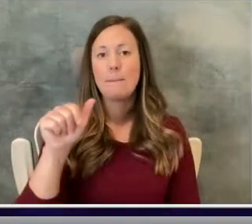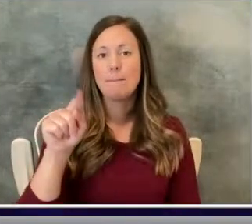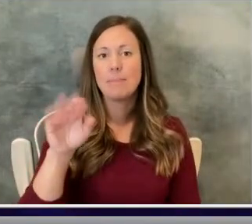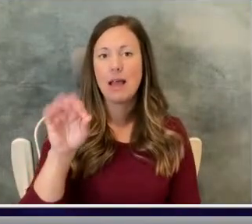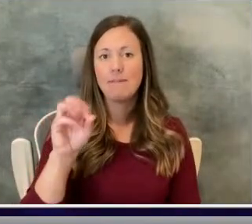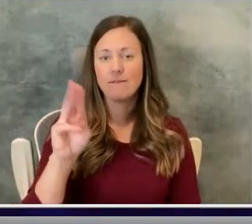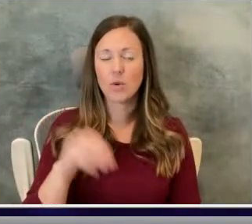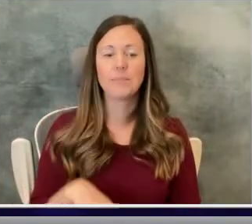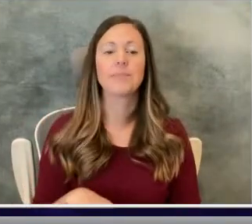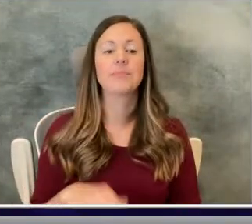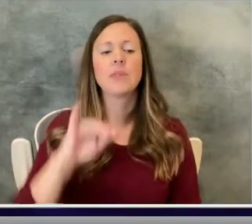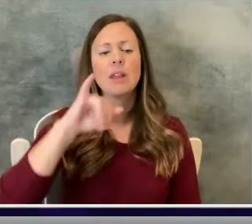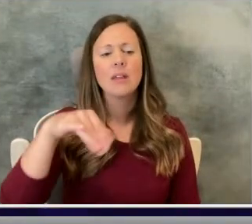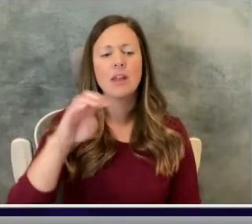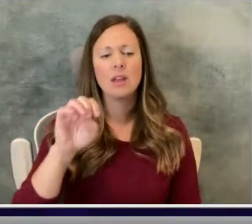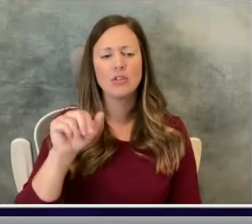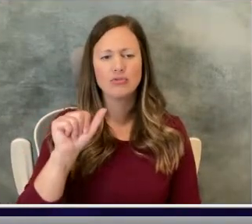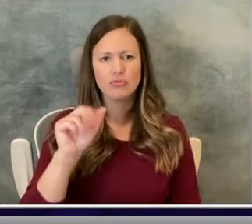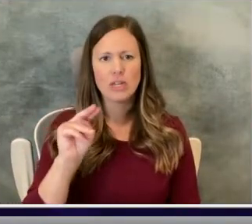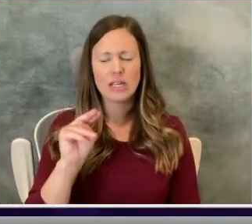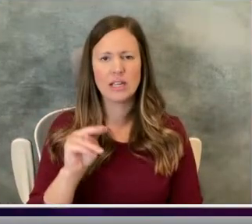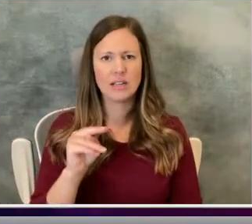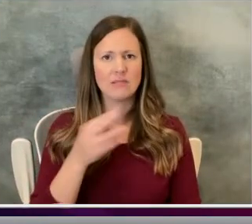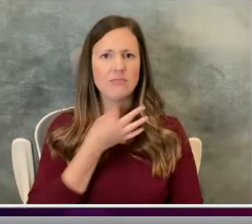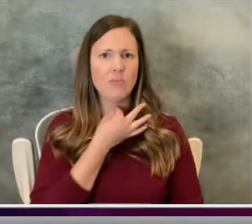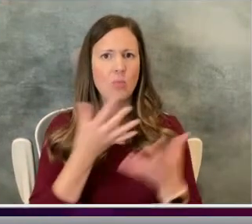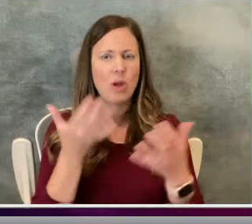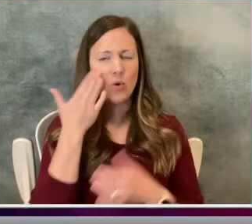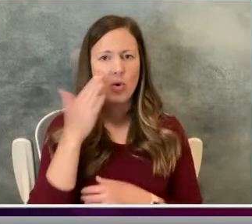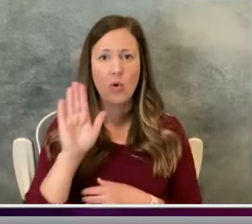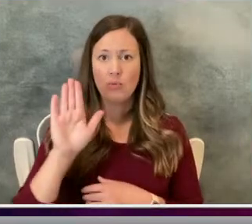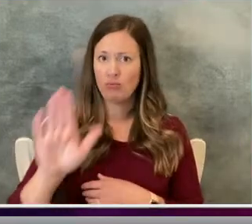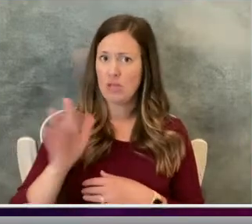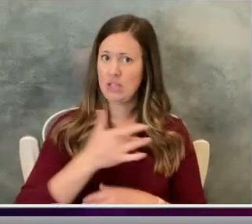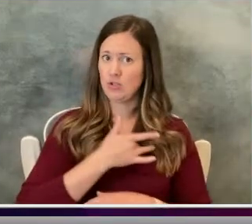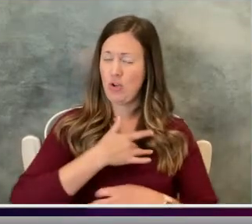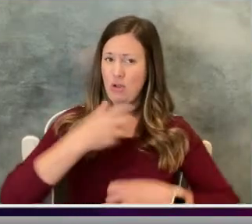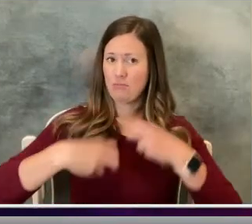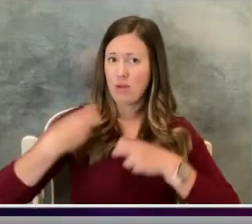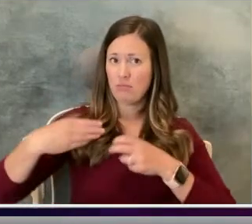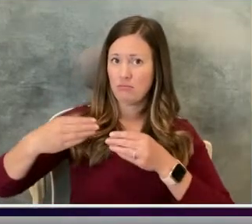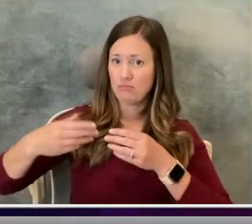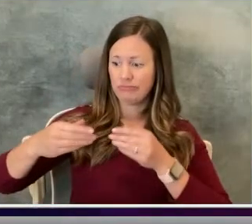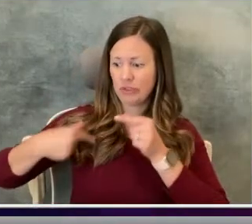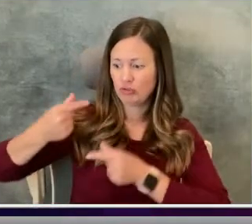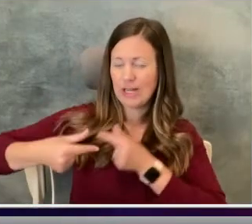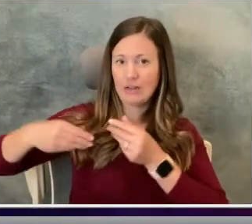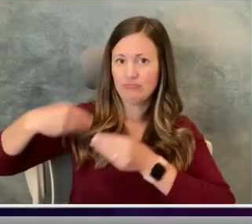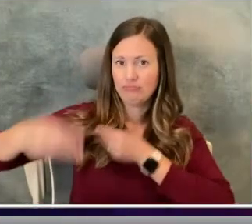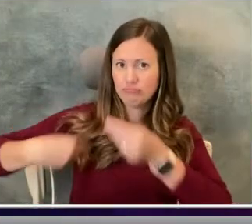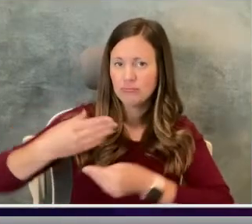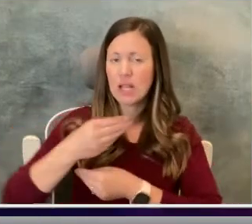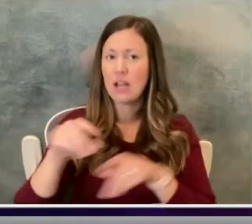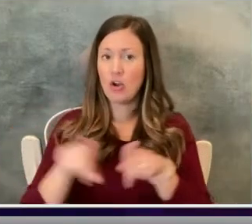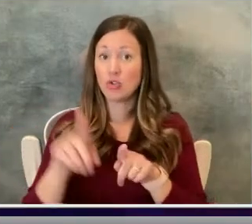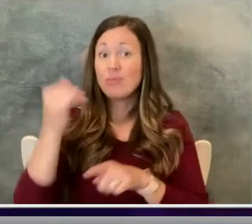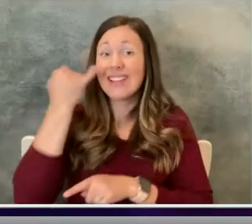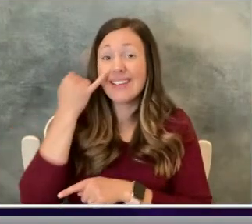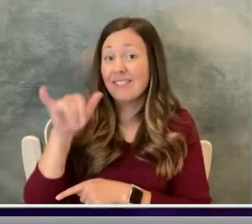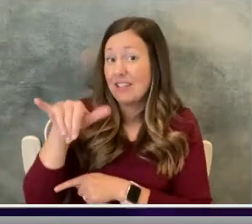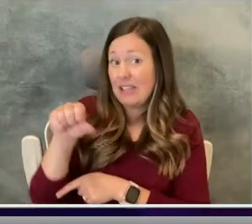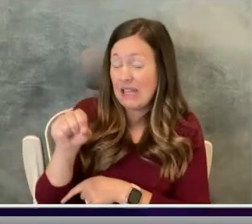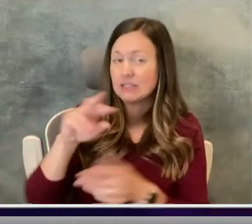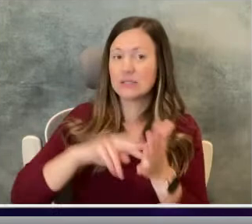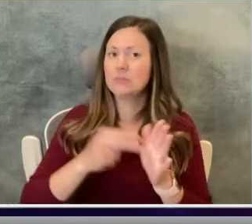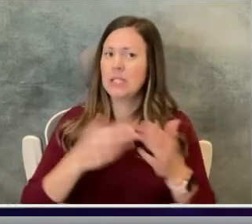to know, is William's heart issue genetic? And along those lines, Bill wants to know, if it is genetic, is there a test you can get to see if